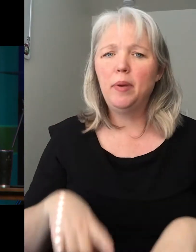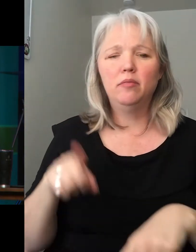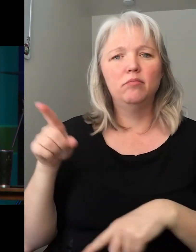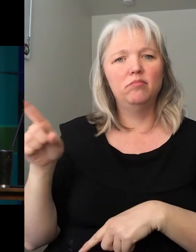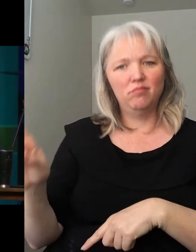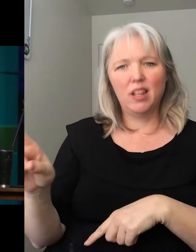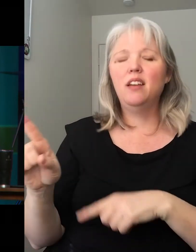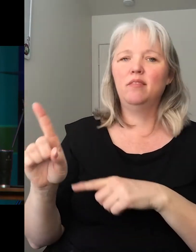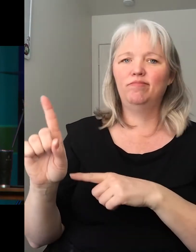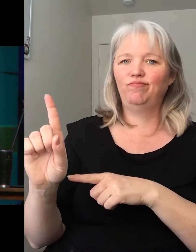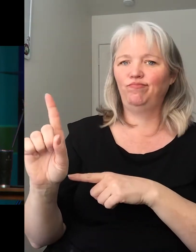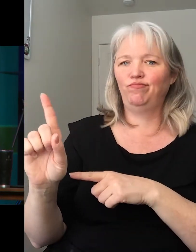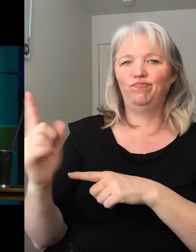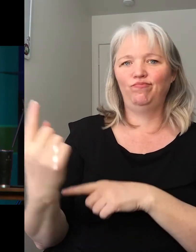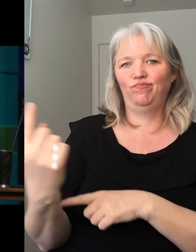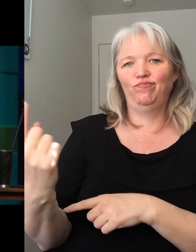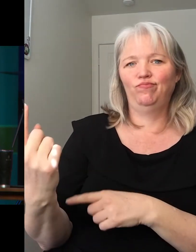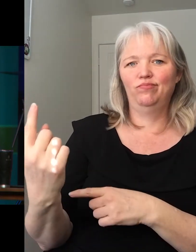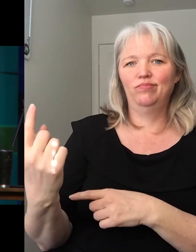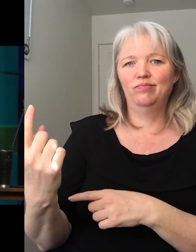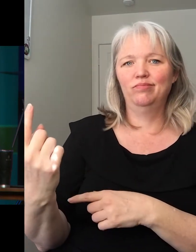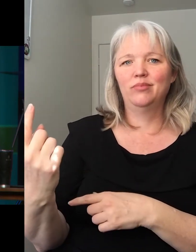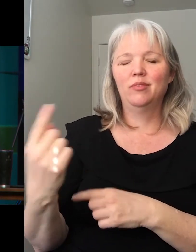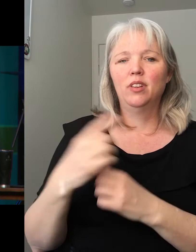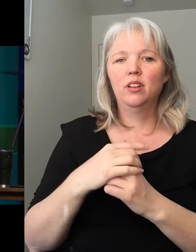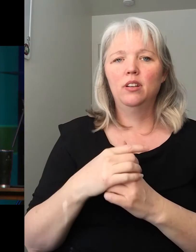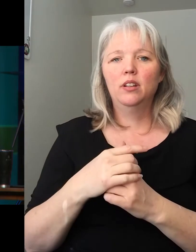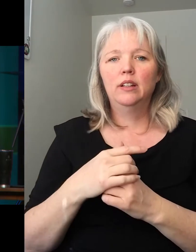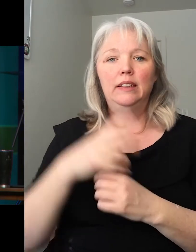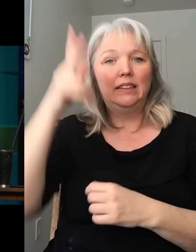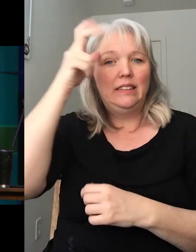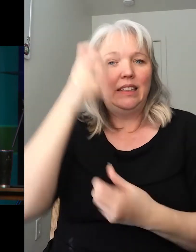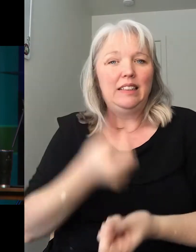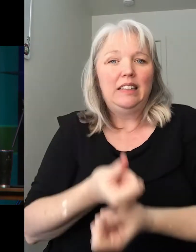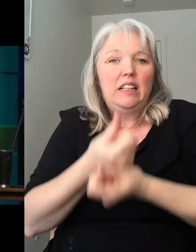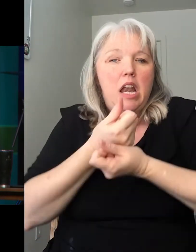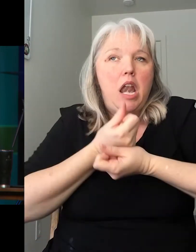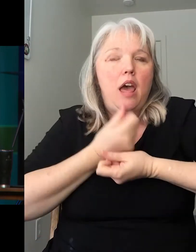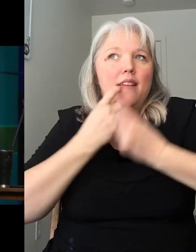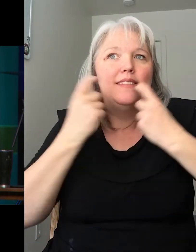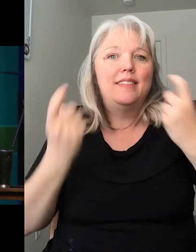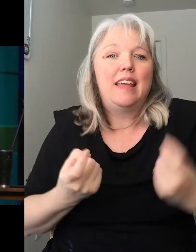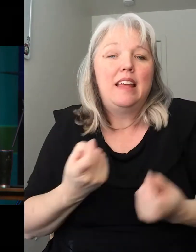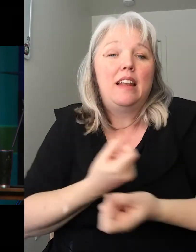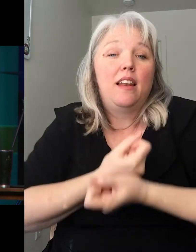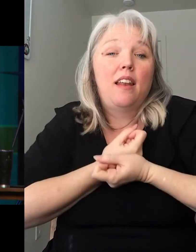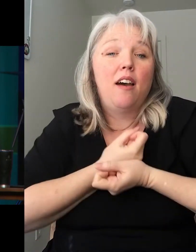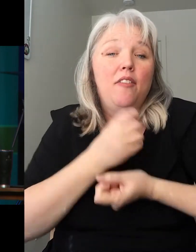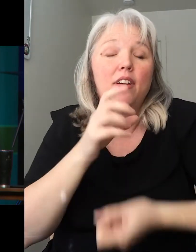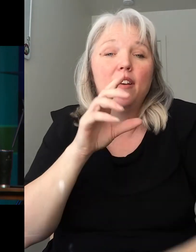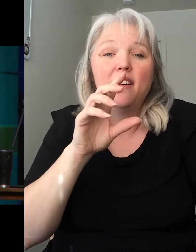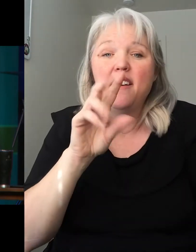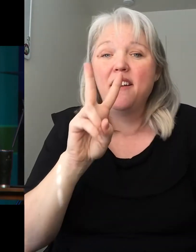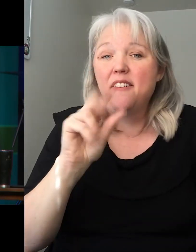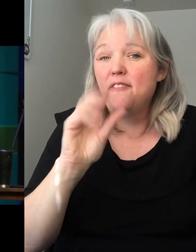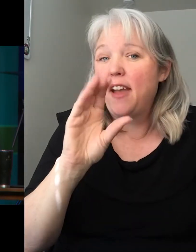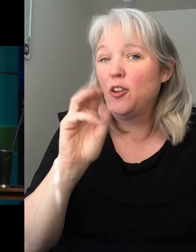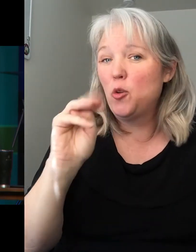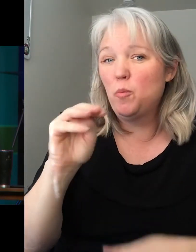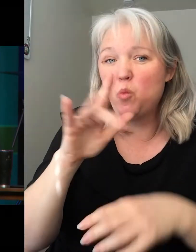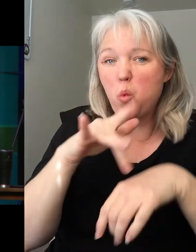up in tombs. You see, sin loves a vacuum, like nature abhors a